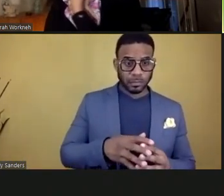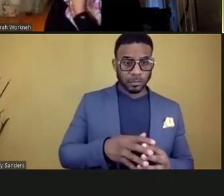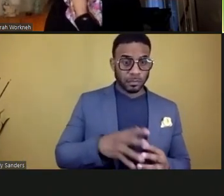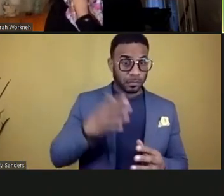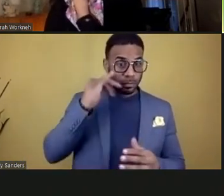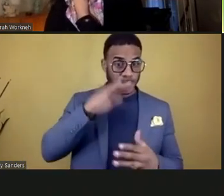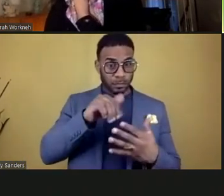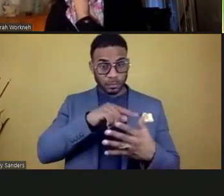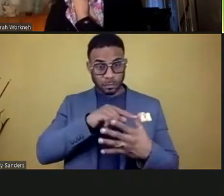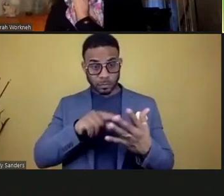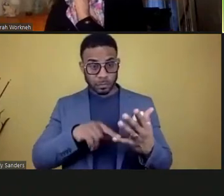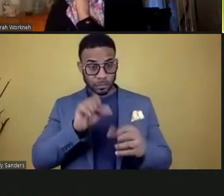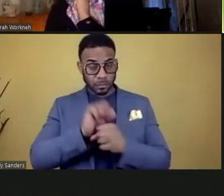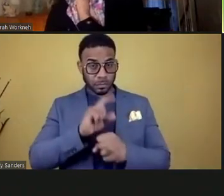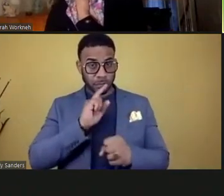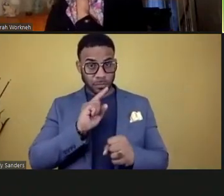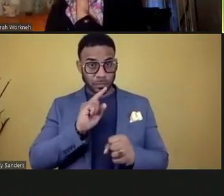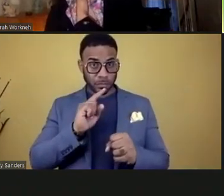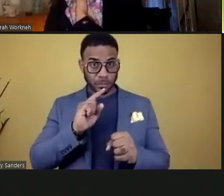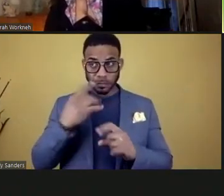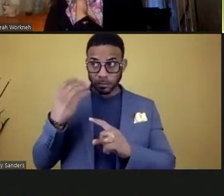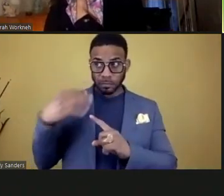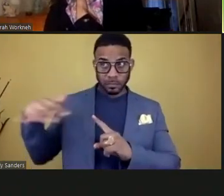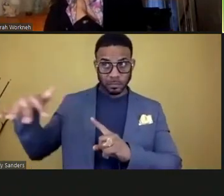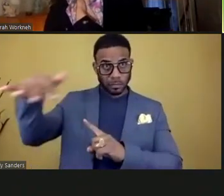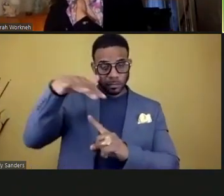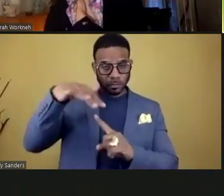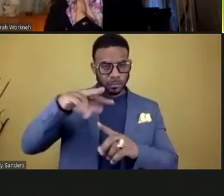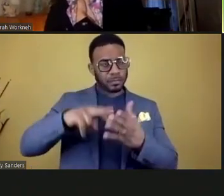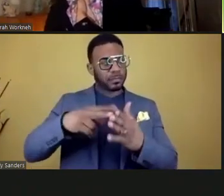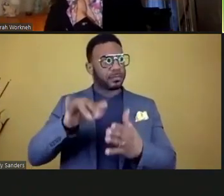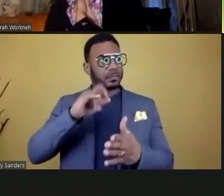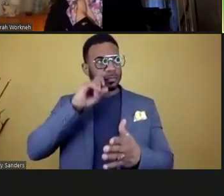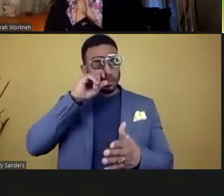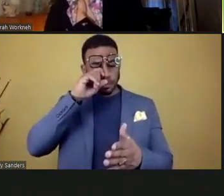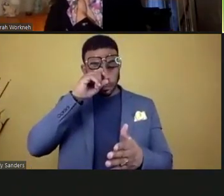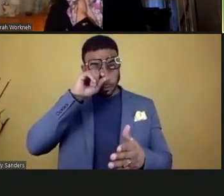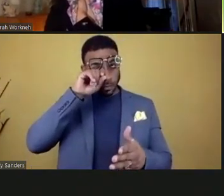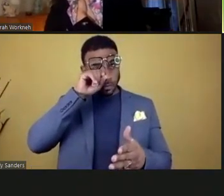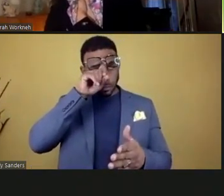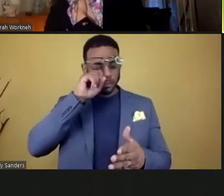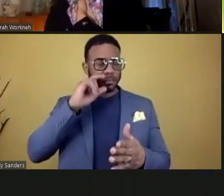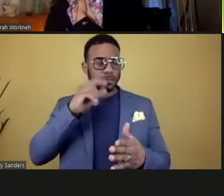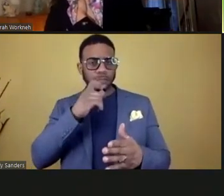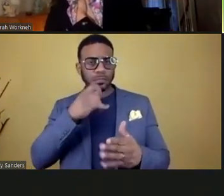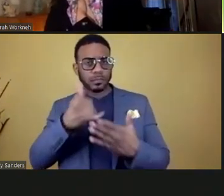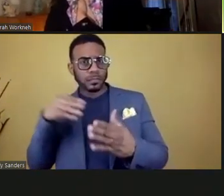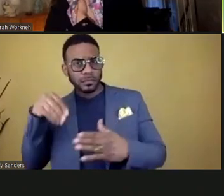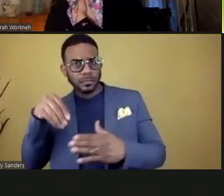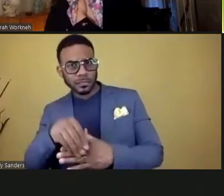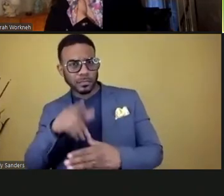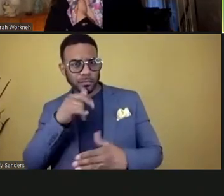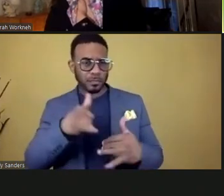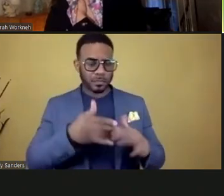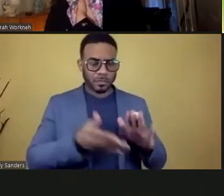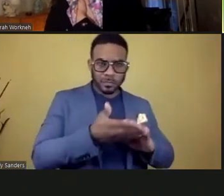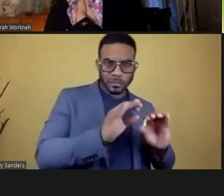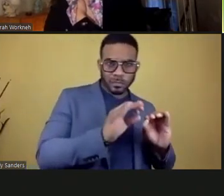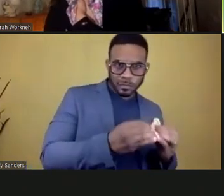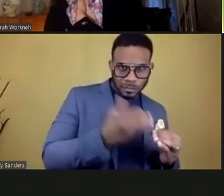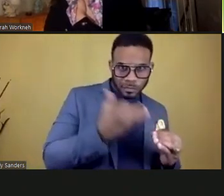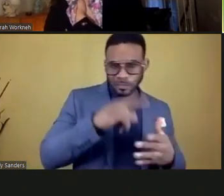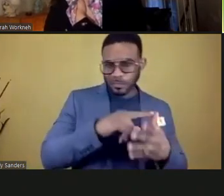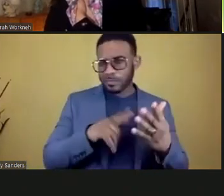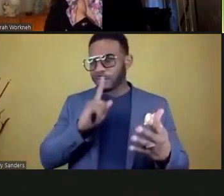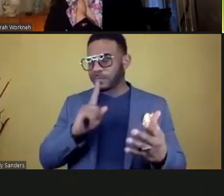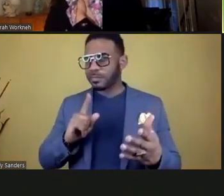all of the work is exterior, meaning like who's still funding, who's still running the organization, if those are